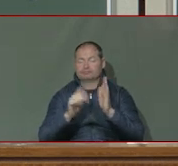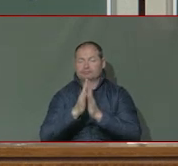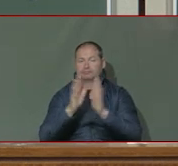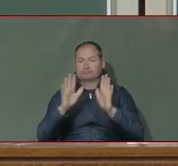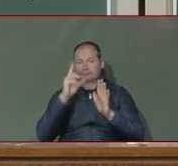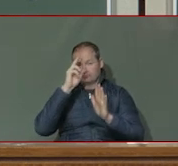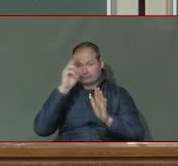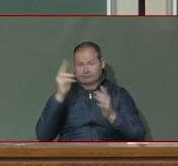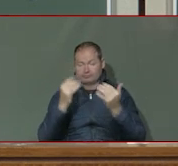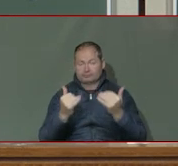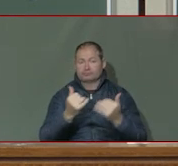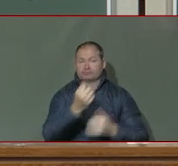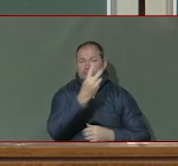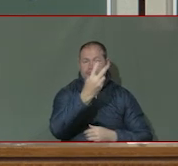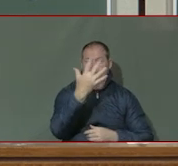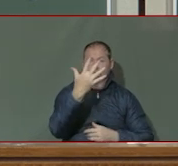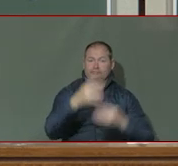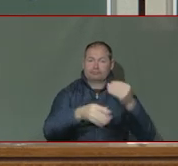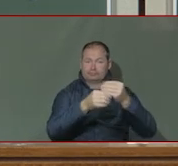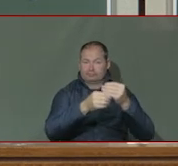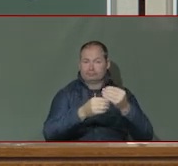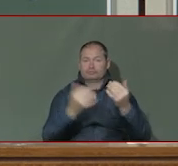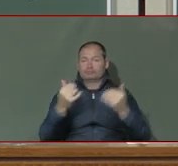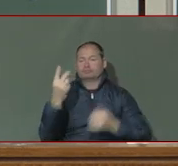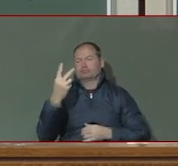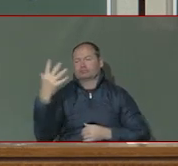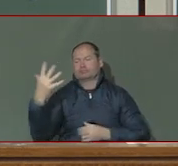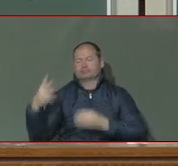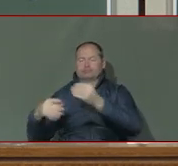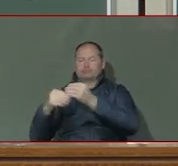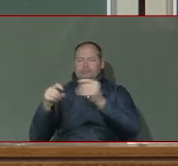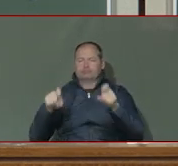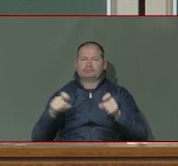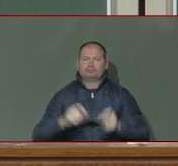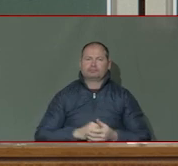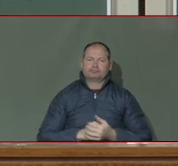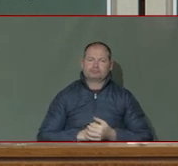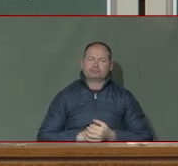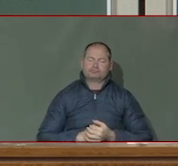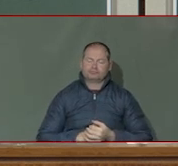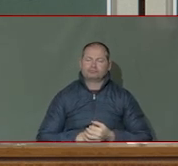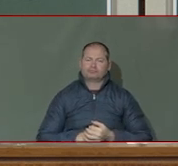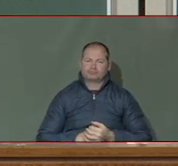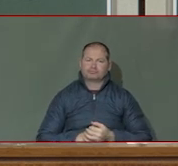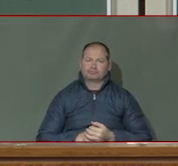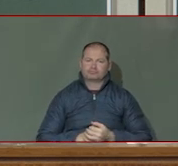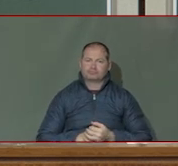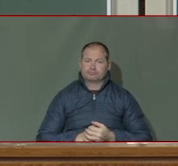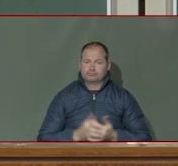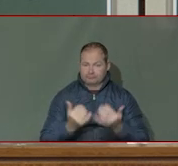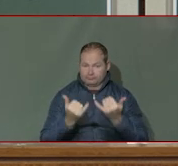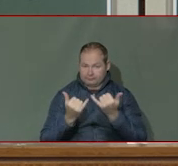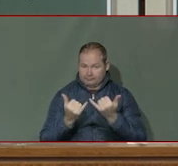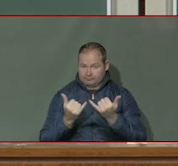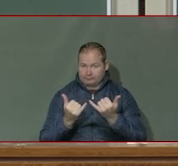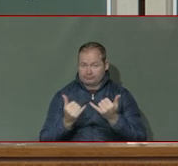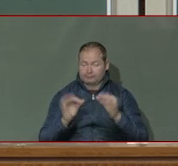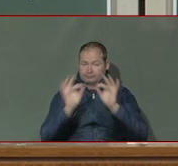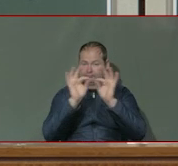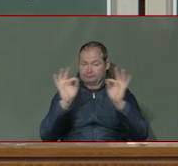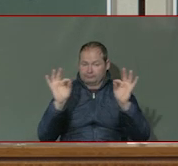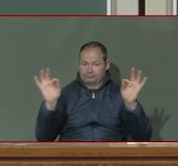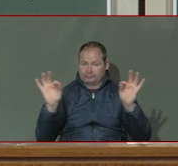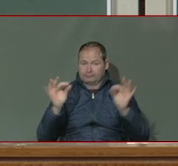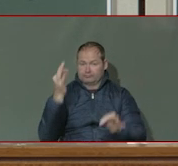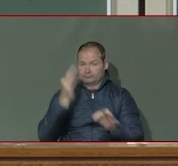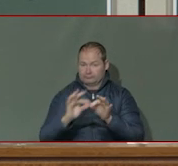here, so I must add 25 to that side, correct? So if I find the equation here, it is